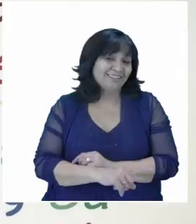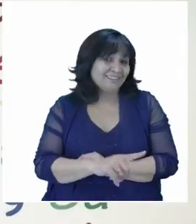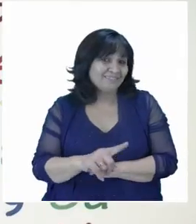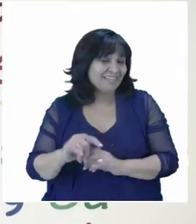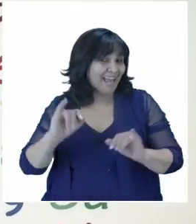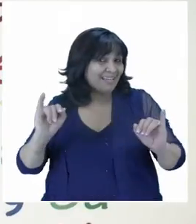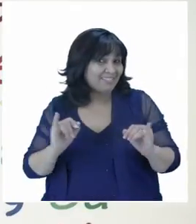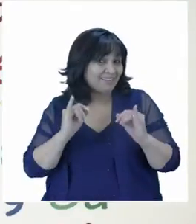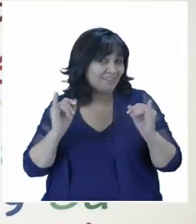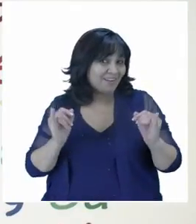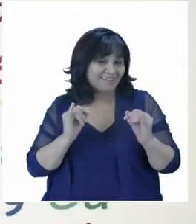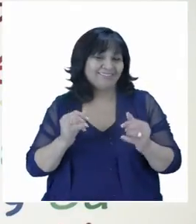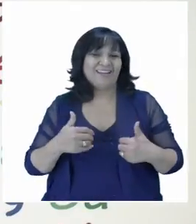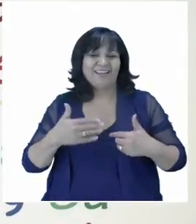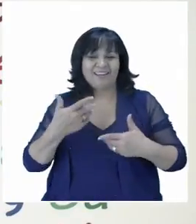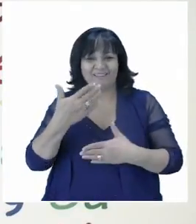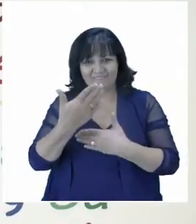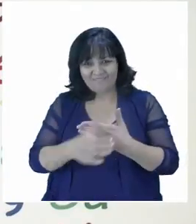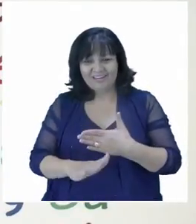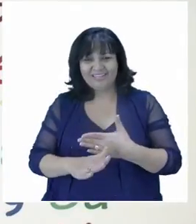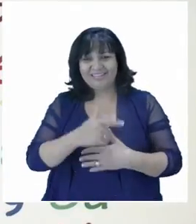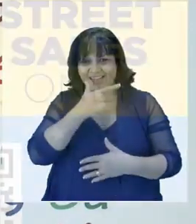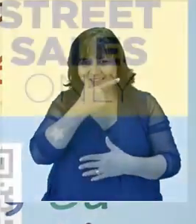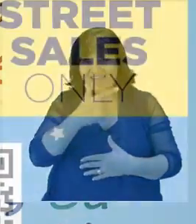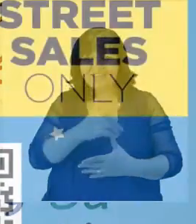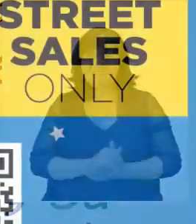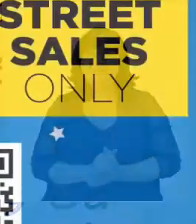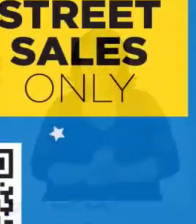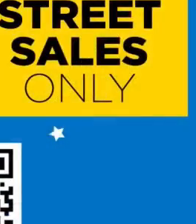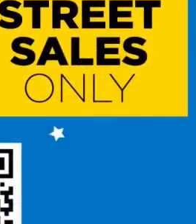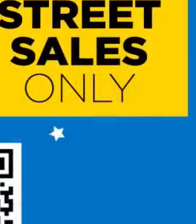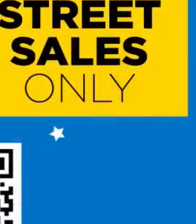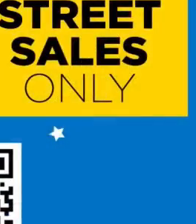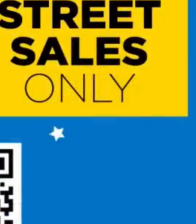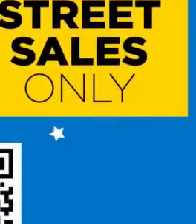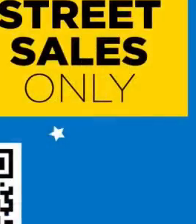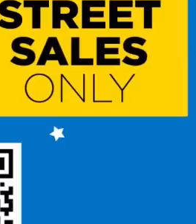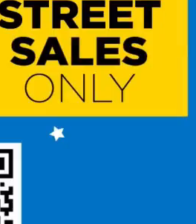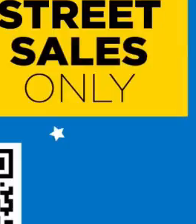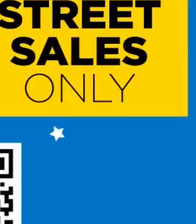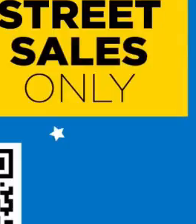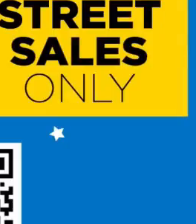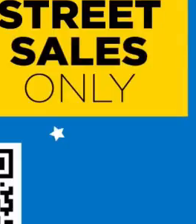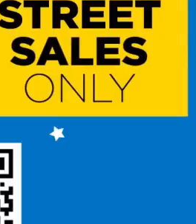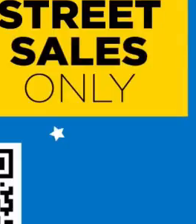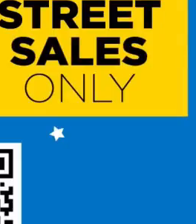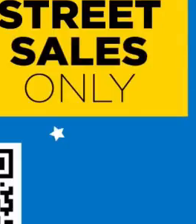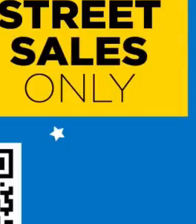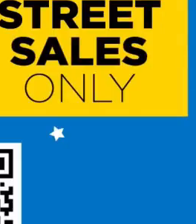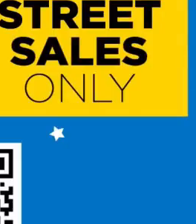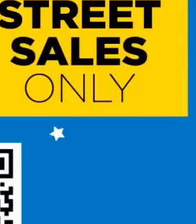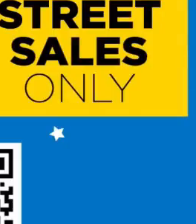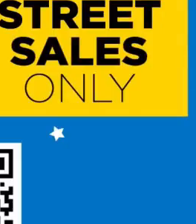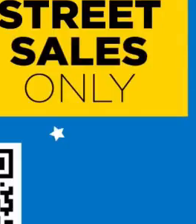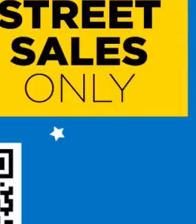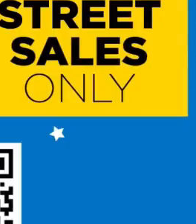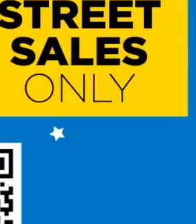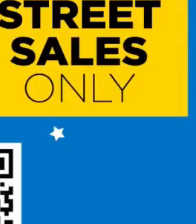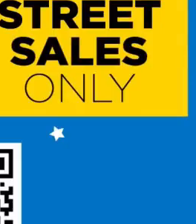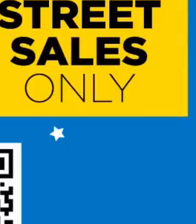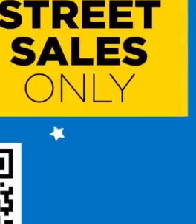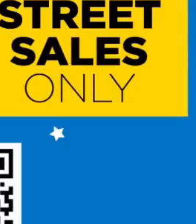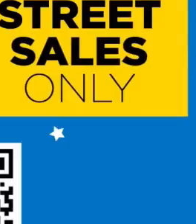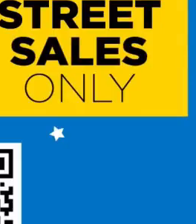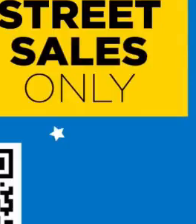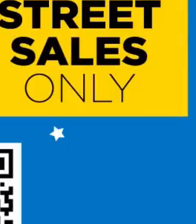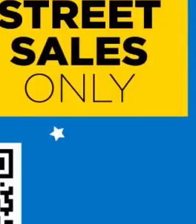now after our special advert break. Follow us on My Zone Facebook Active Kids to watch your daily lesson and